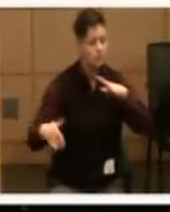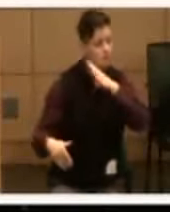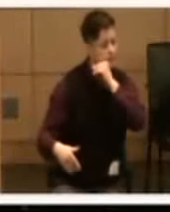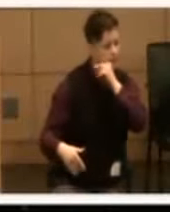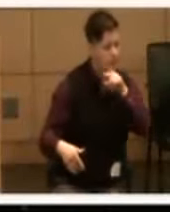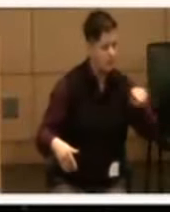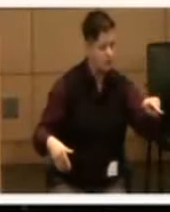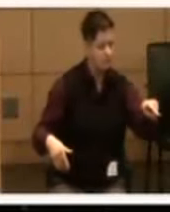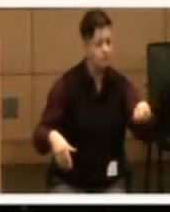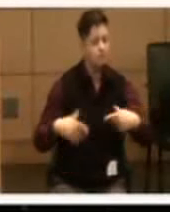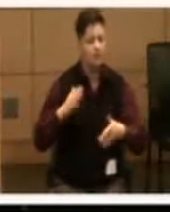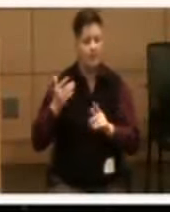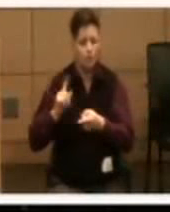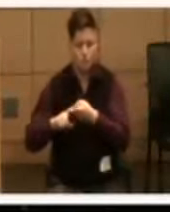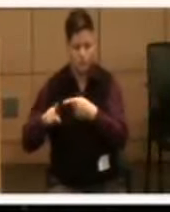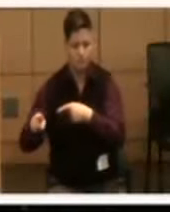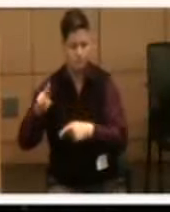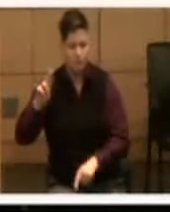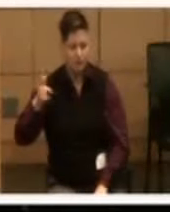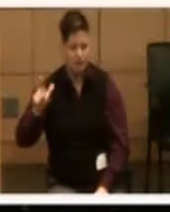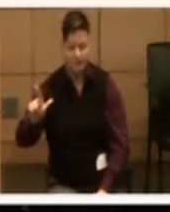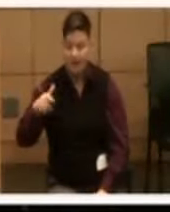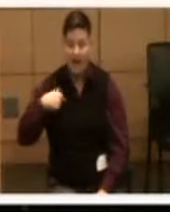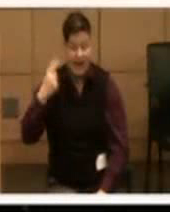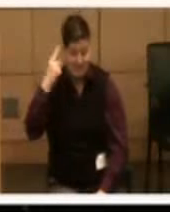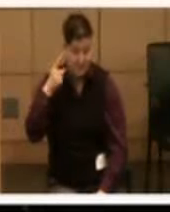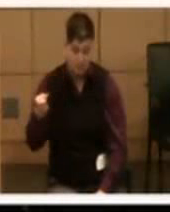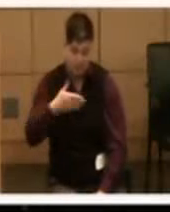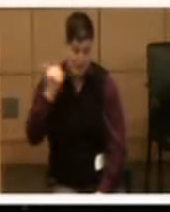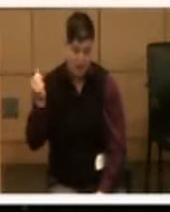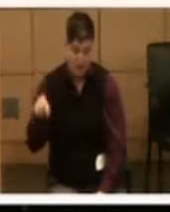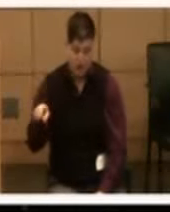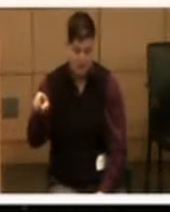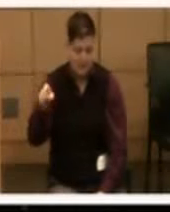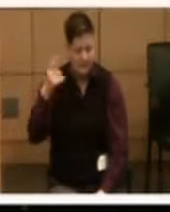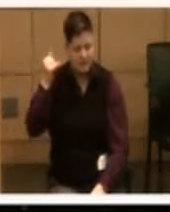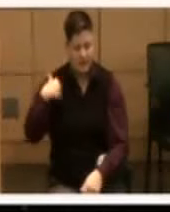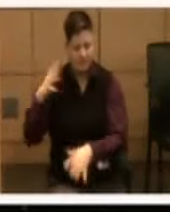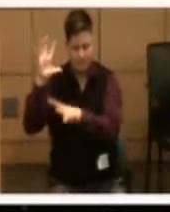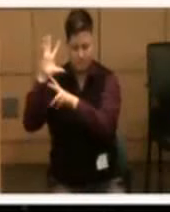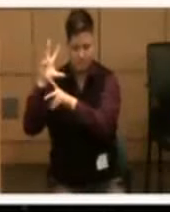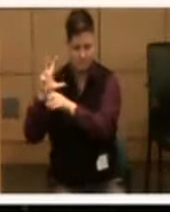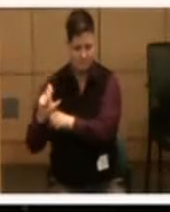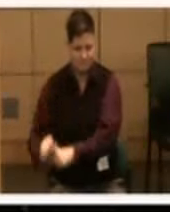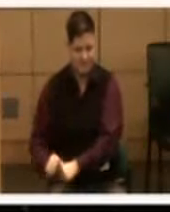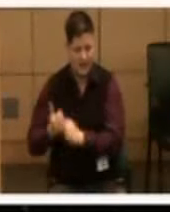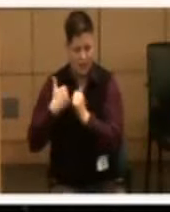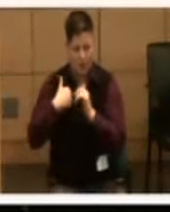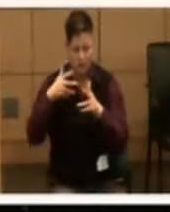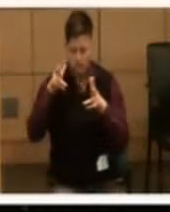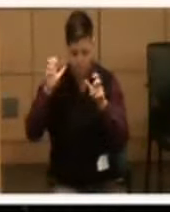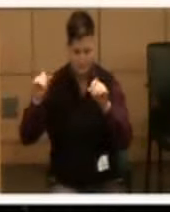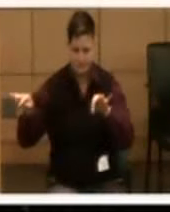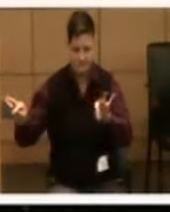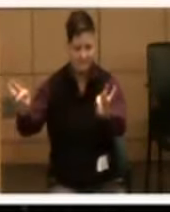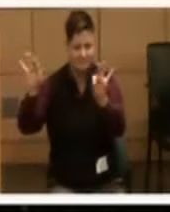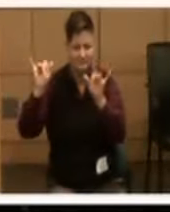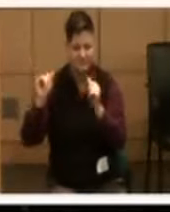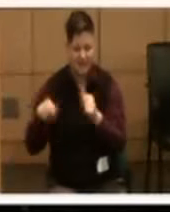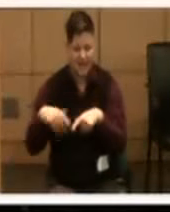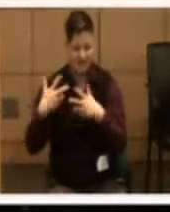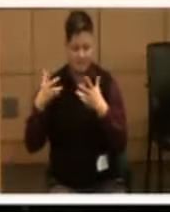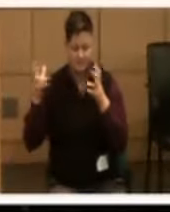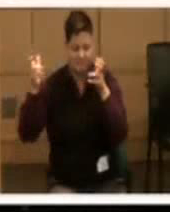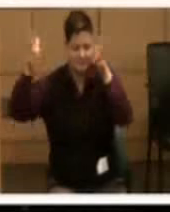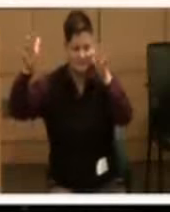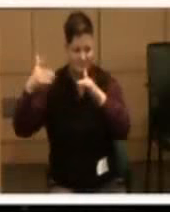difference. I would assume that there would be because of what you just said. They've had time to kind of figure out how to do mm-hmm. this. And so maybe there won't be a